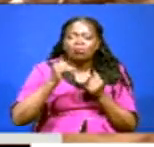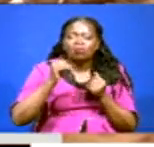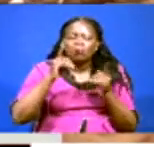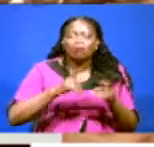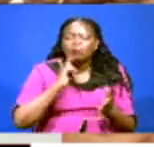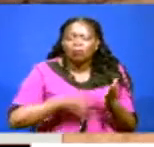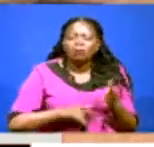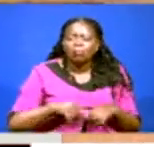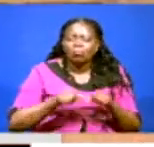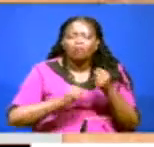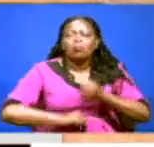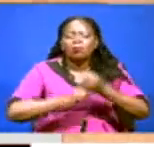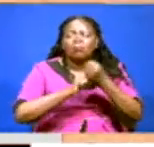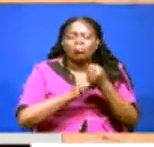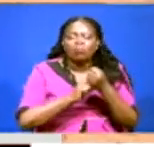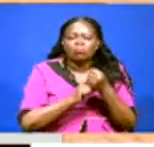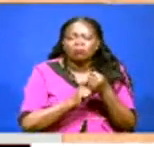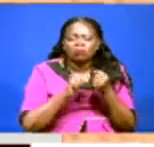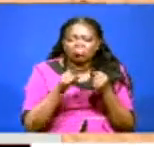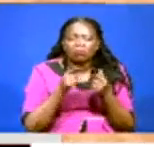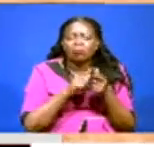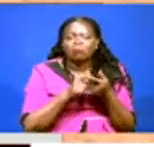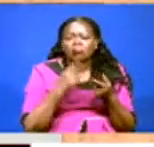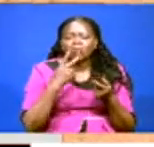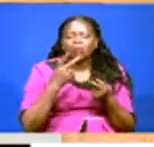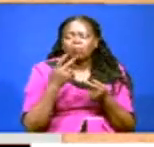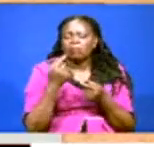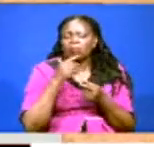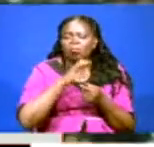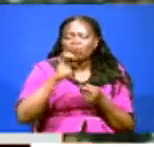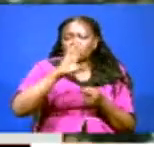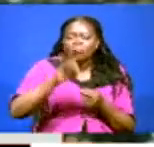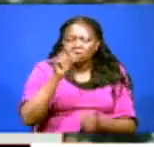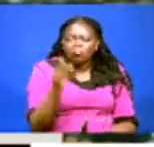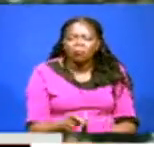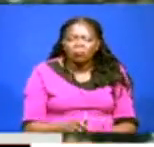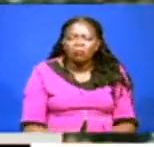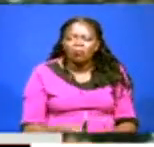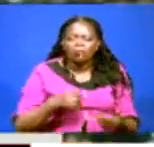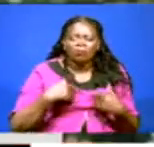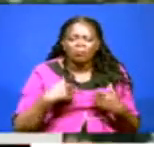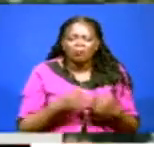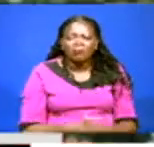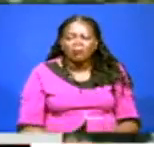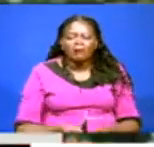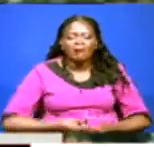manage the drought situation currently being witnessed in the larger East African region. We have